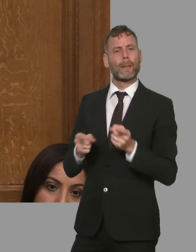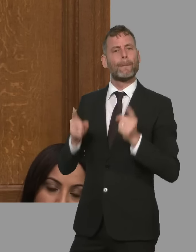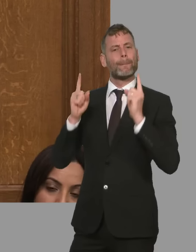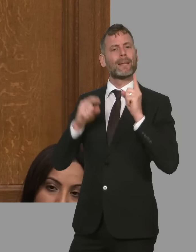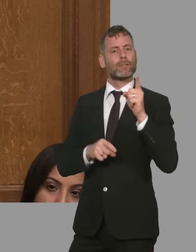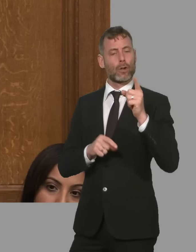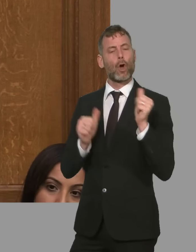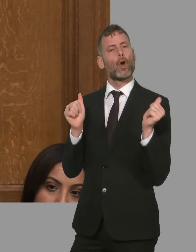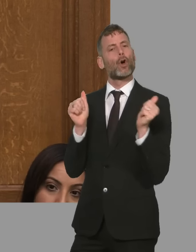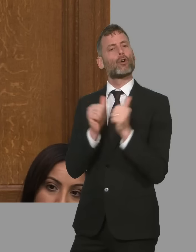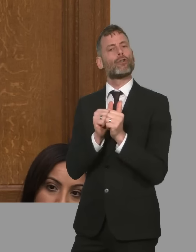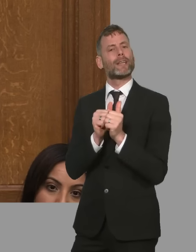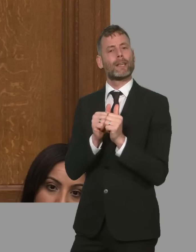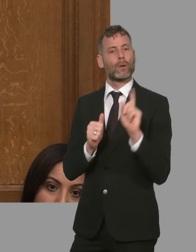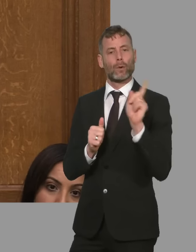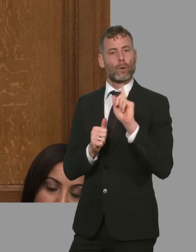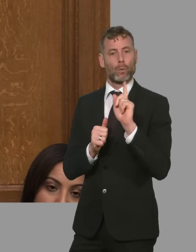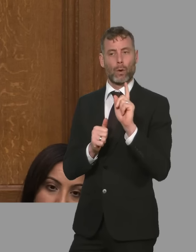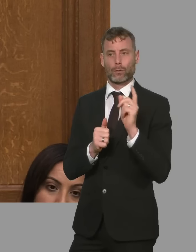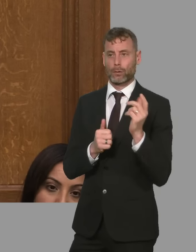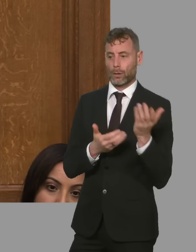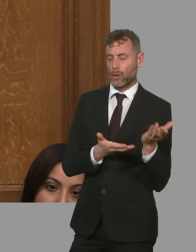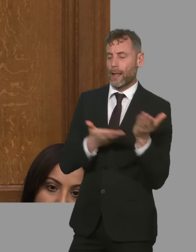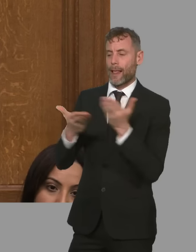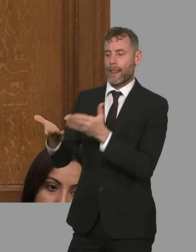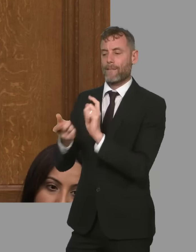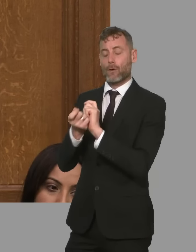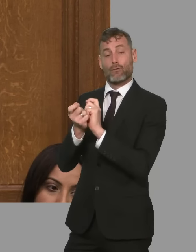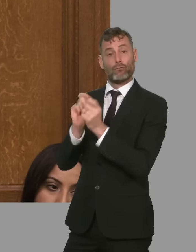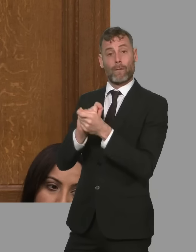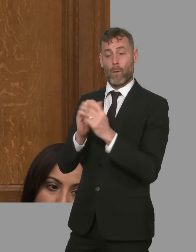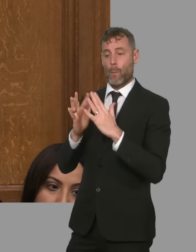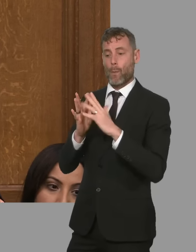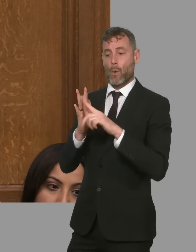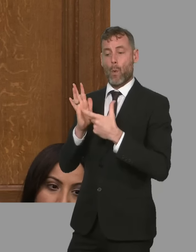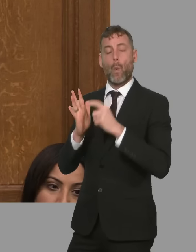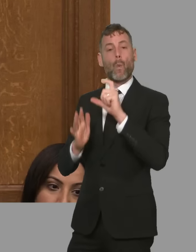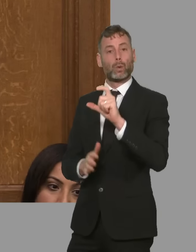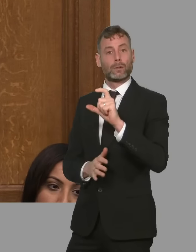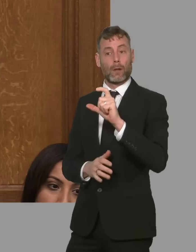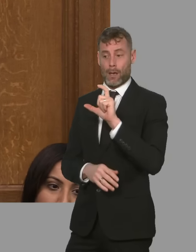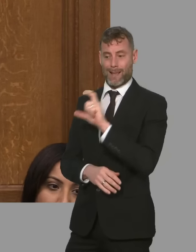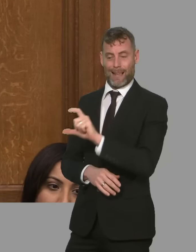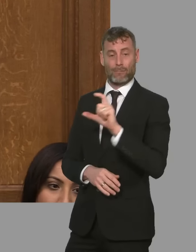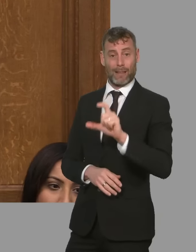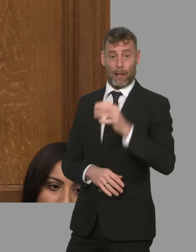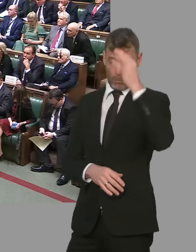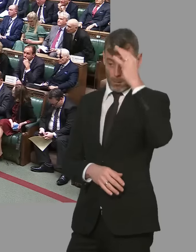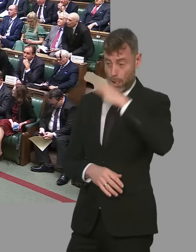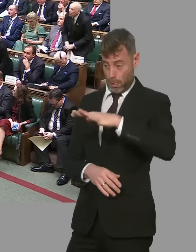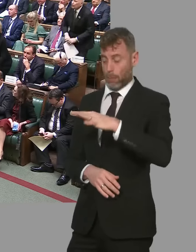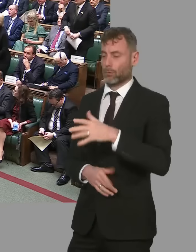Worcestershire County Council to inflict that 9% council tax hike on my constituents?